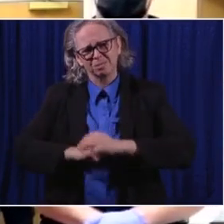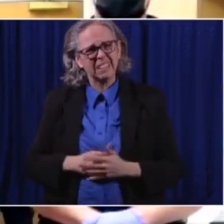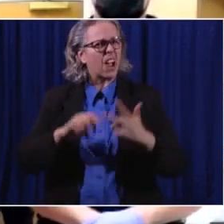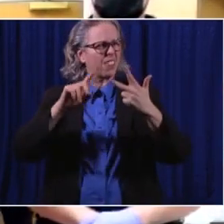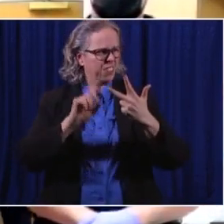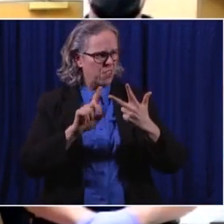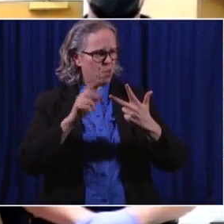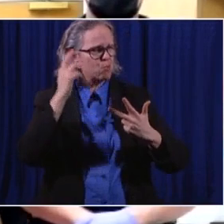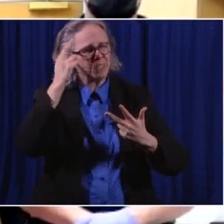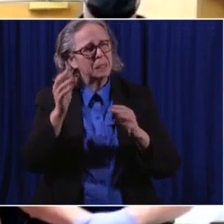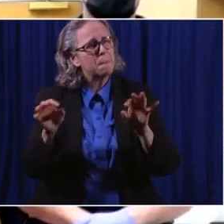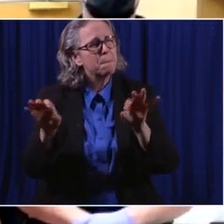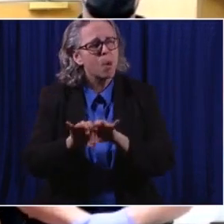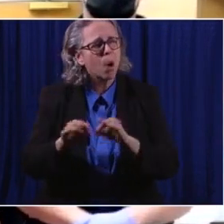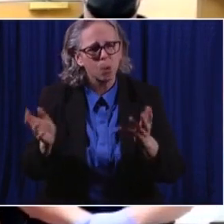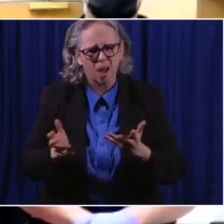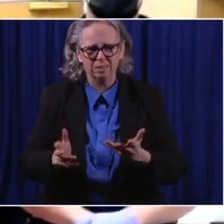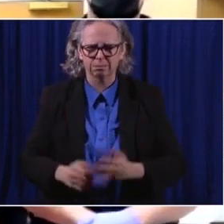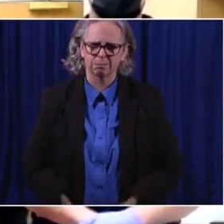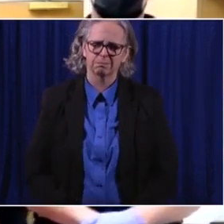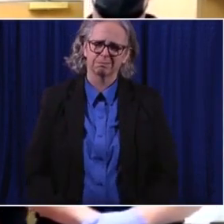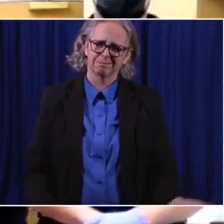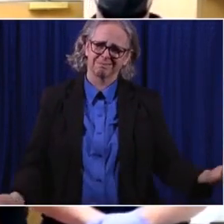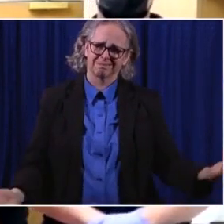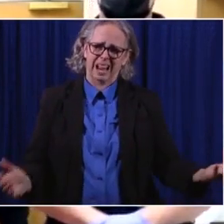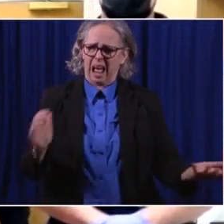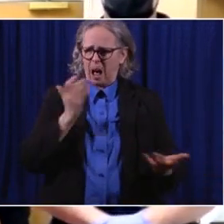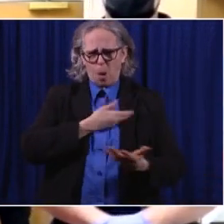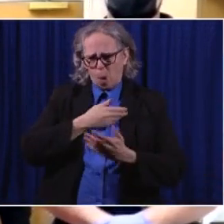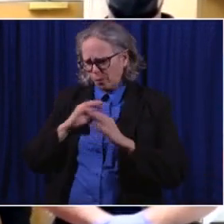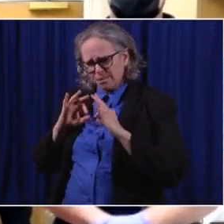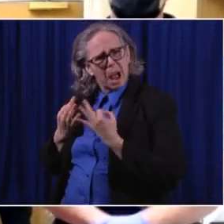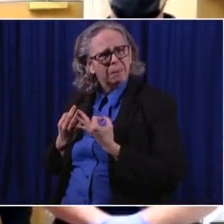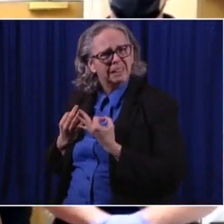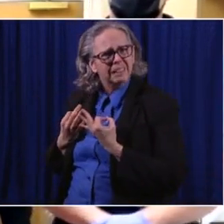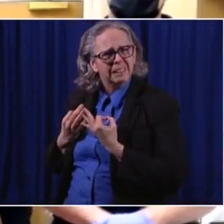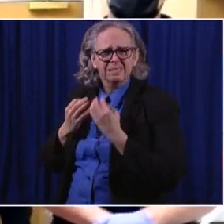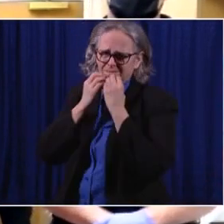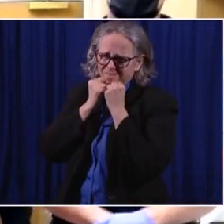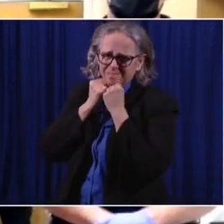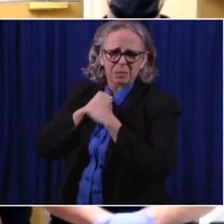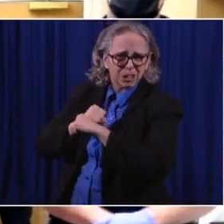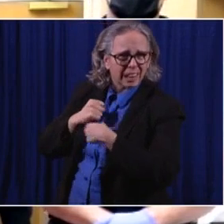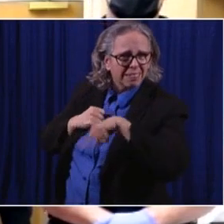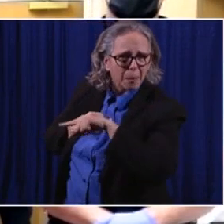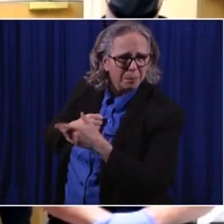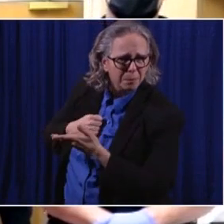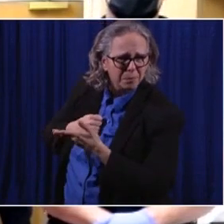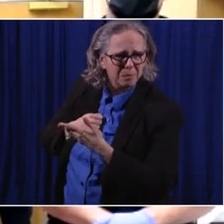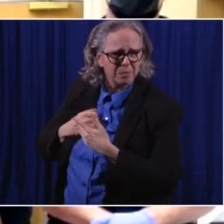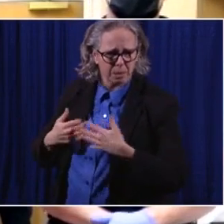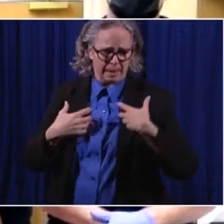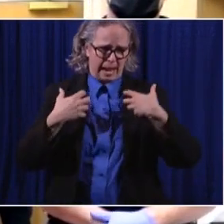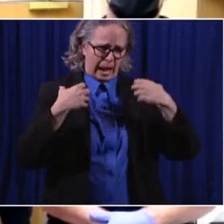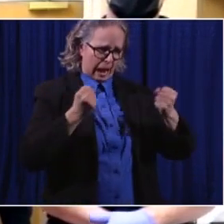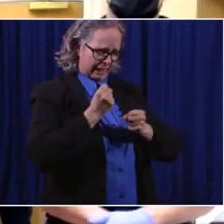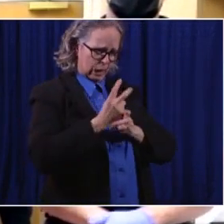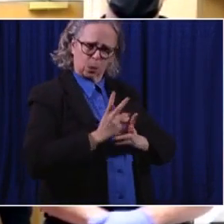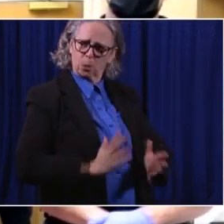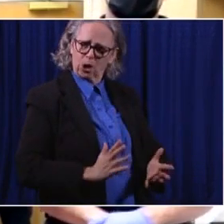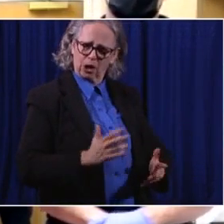to protect your own family members by taking the vaccine and actually preventing the disease, period.